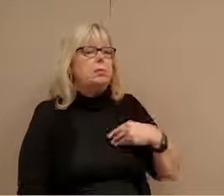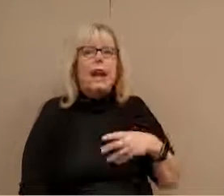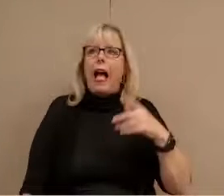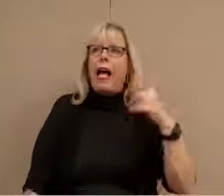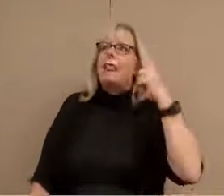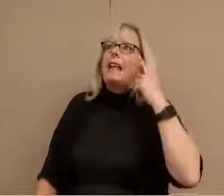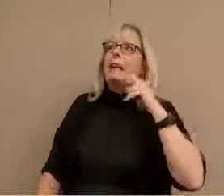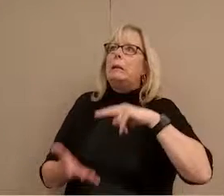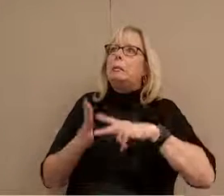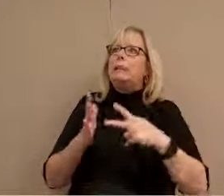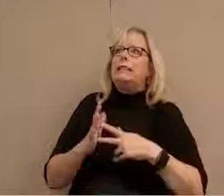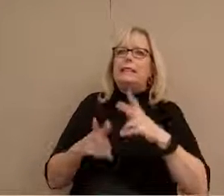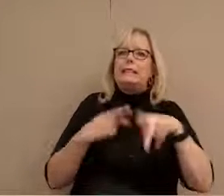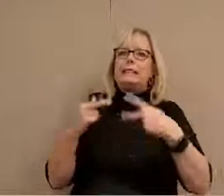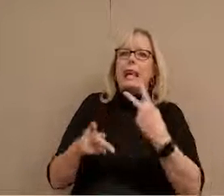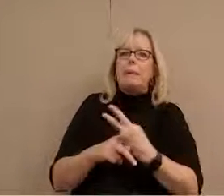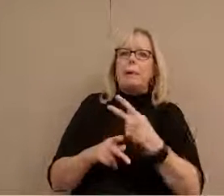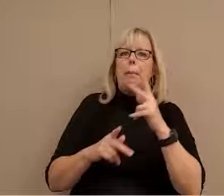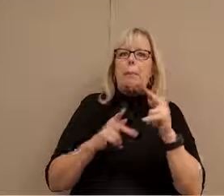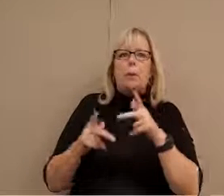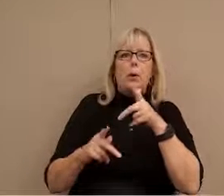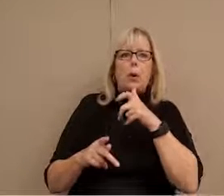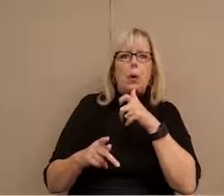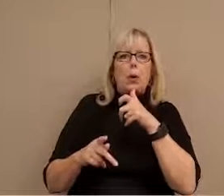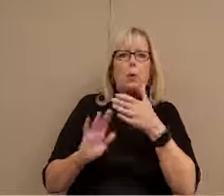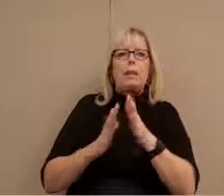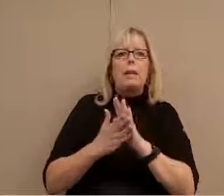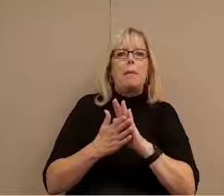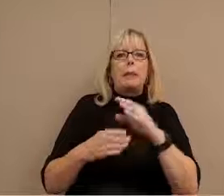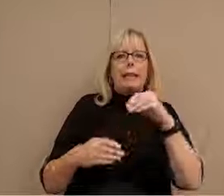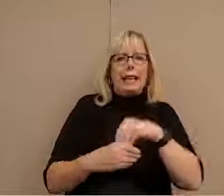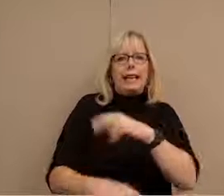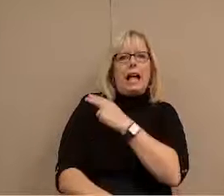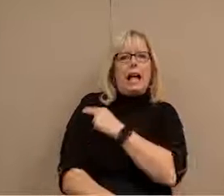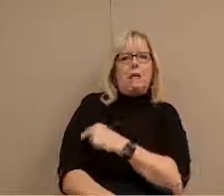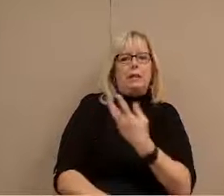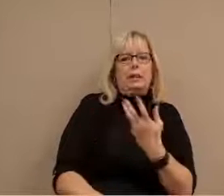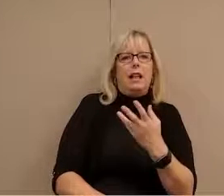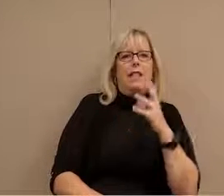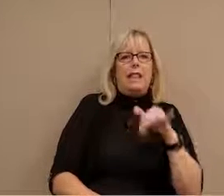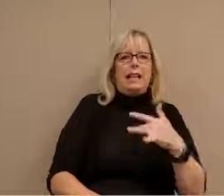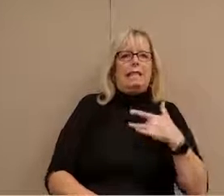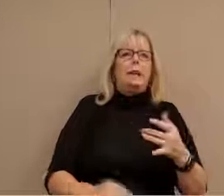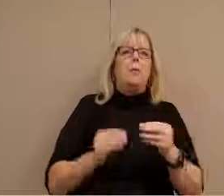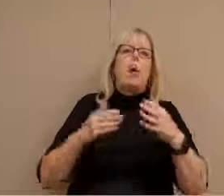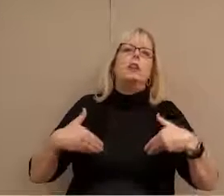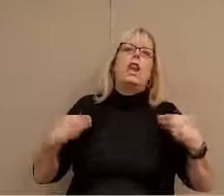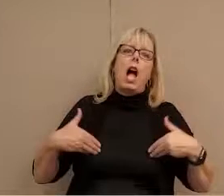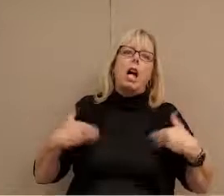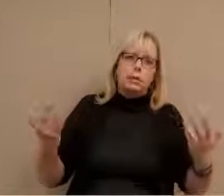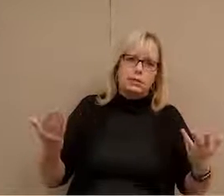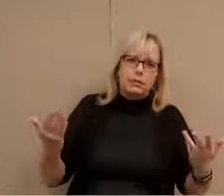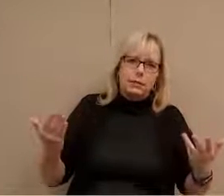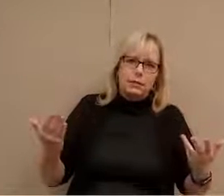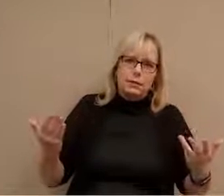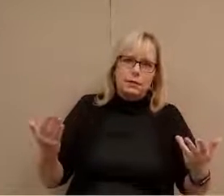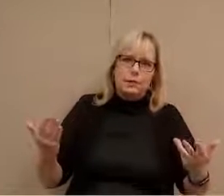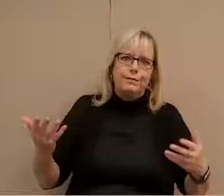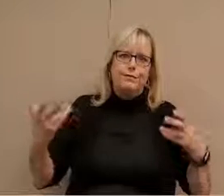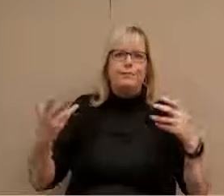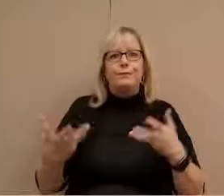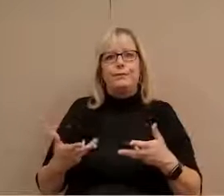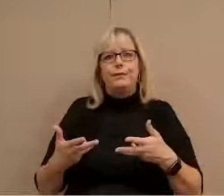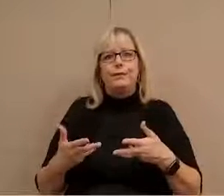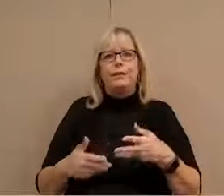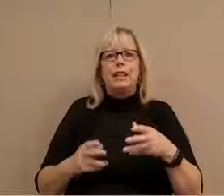comes back to the type of individual that's being hospitalized, which is trending younger, and. So,